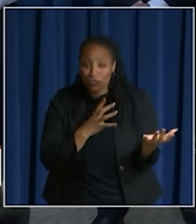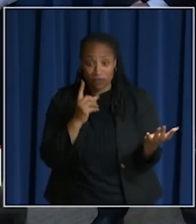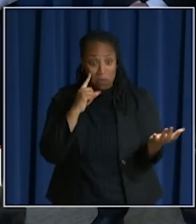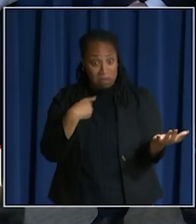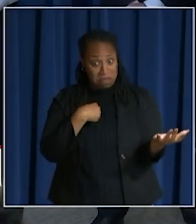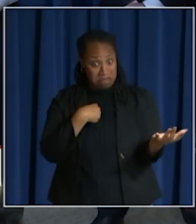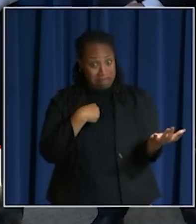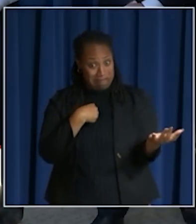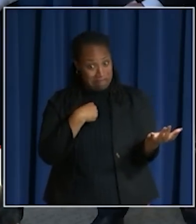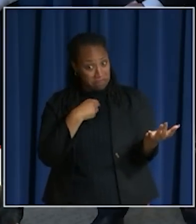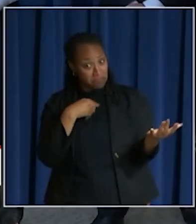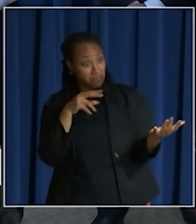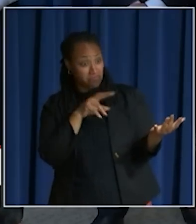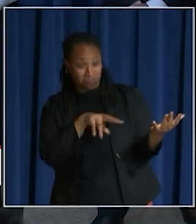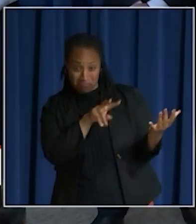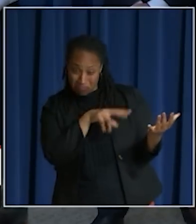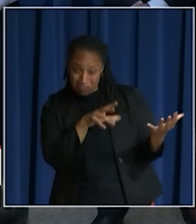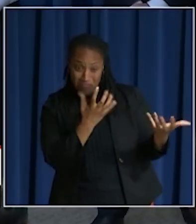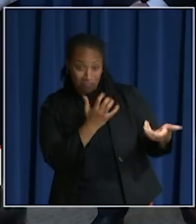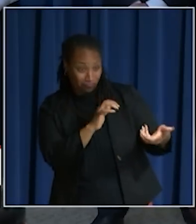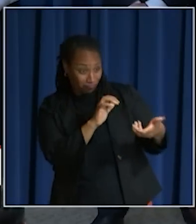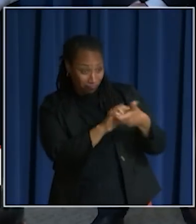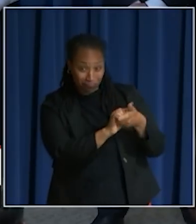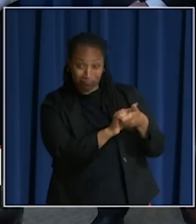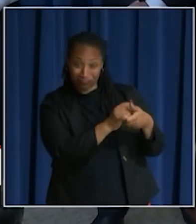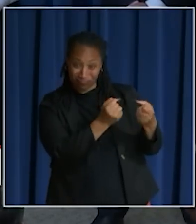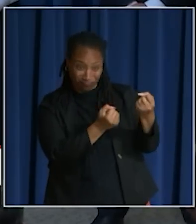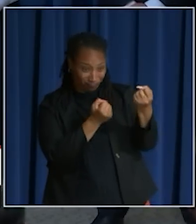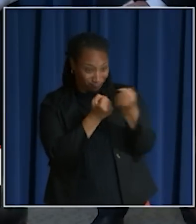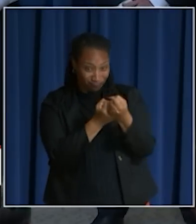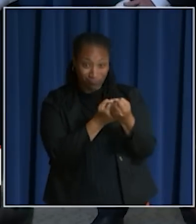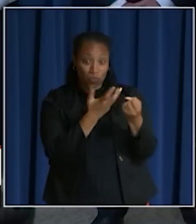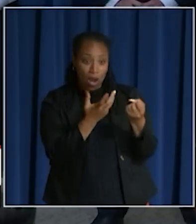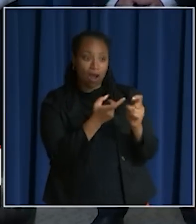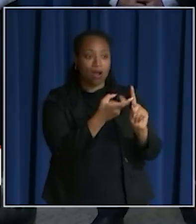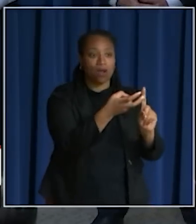that our department can recruit more officers and get to a